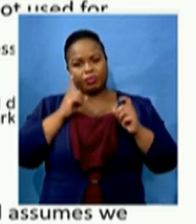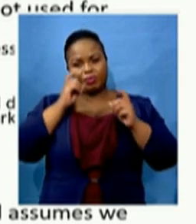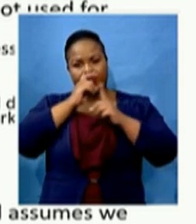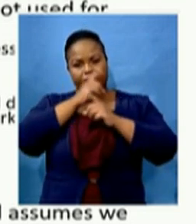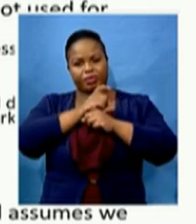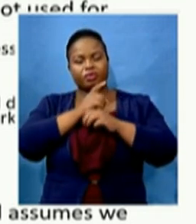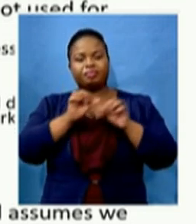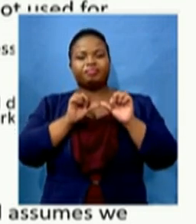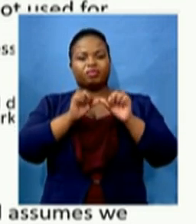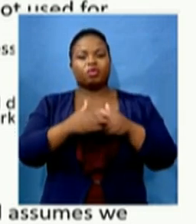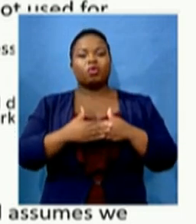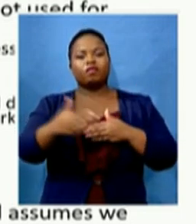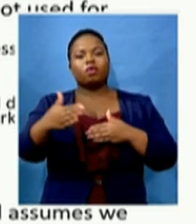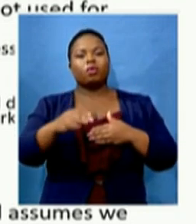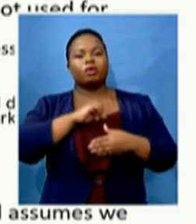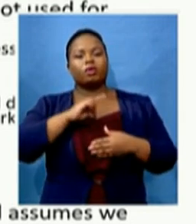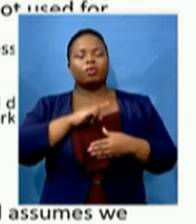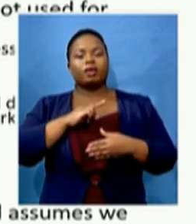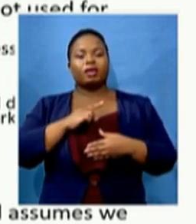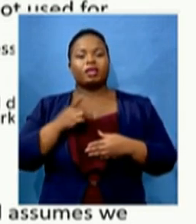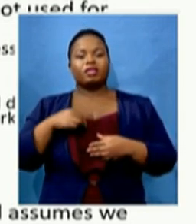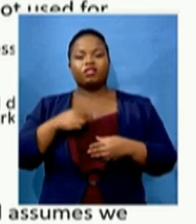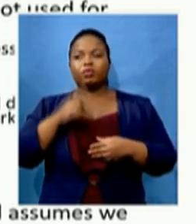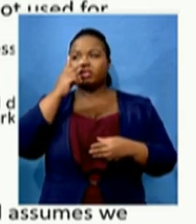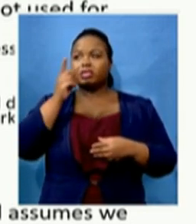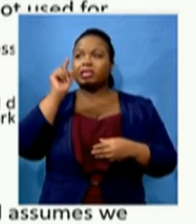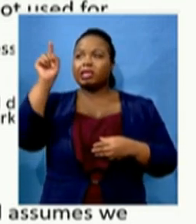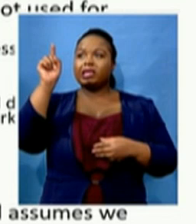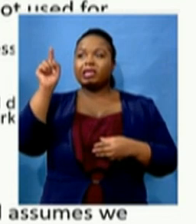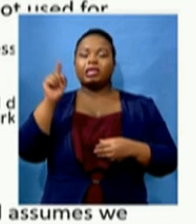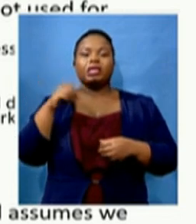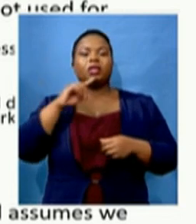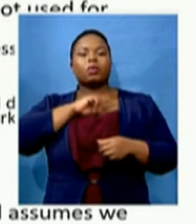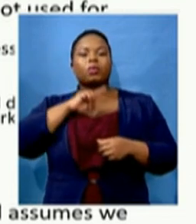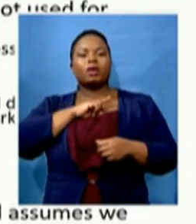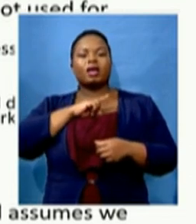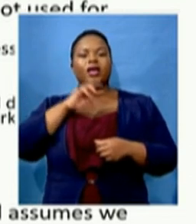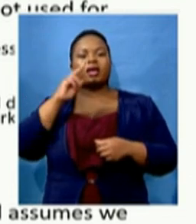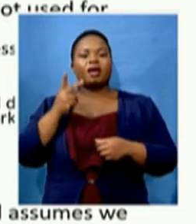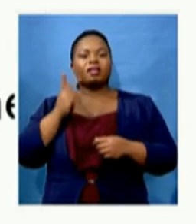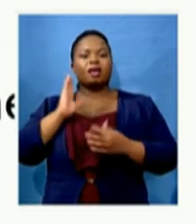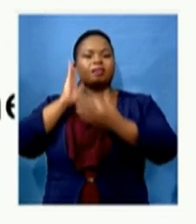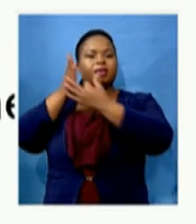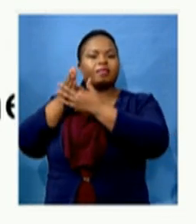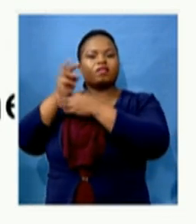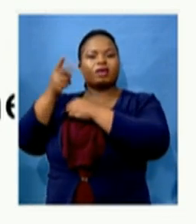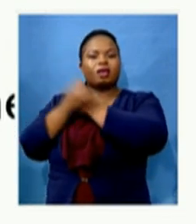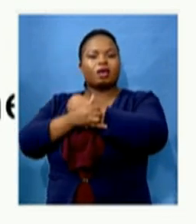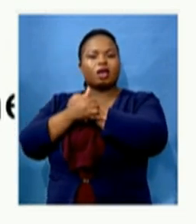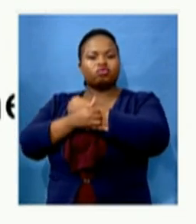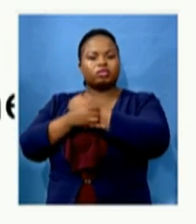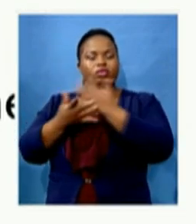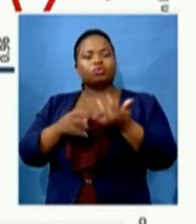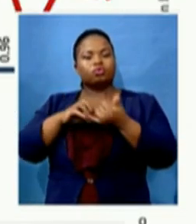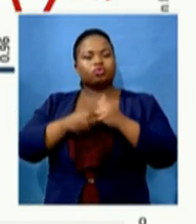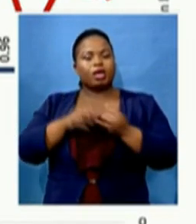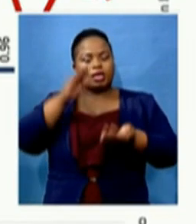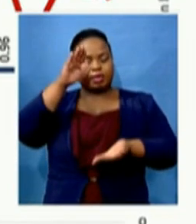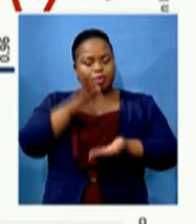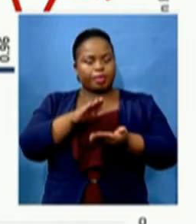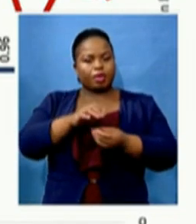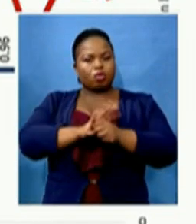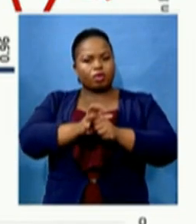essentially why and what mix of interventions actually generates a suppression of the epidemic. So if we had to look at how